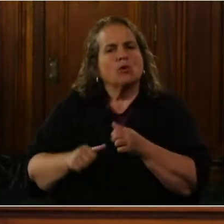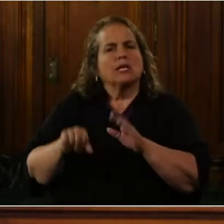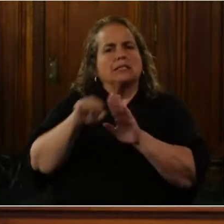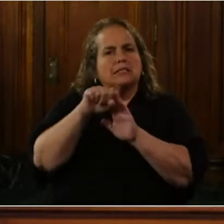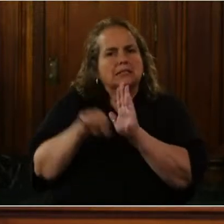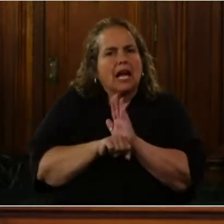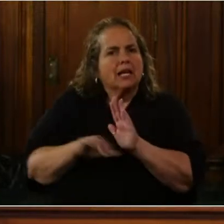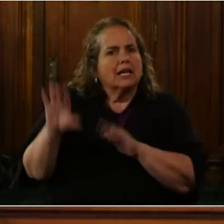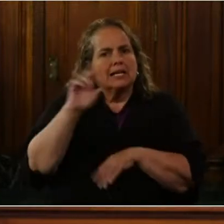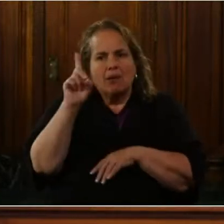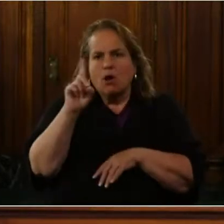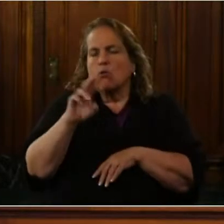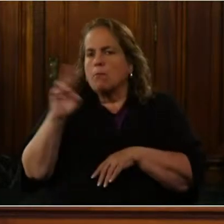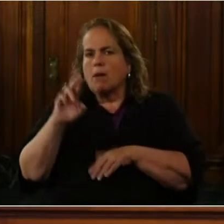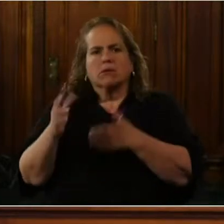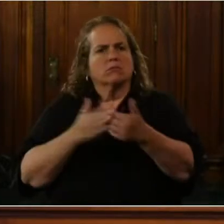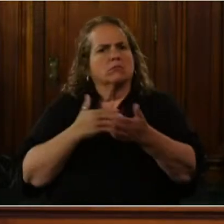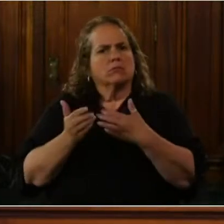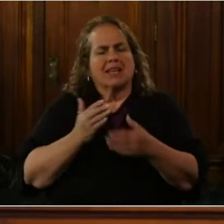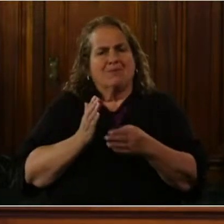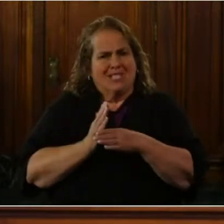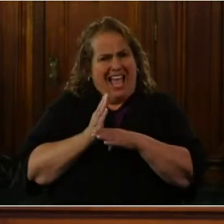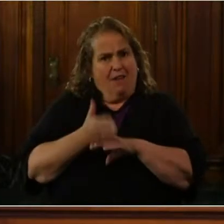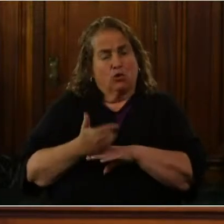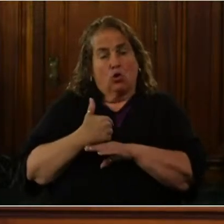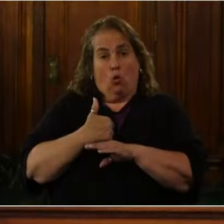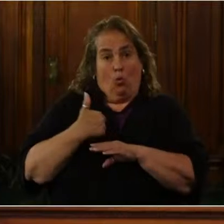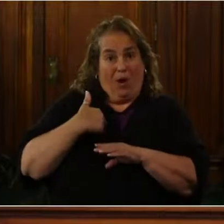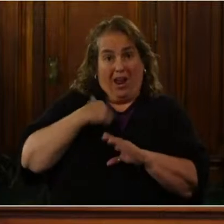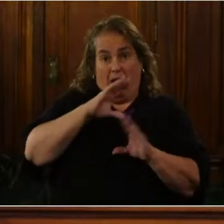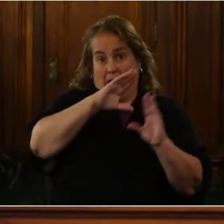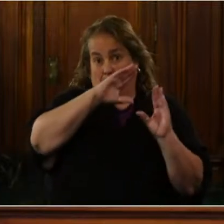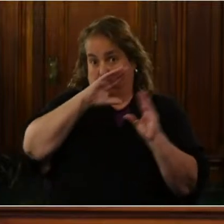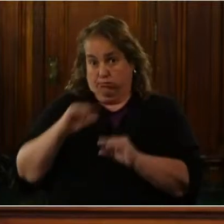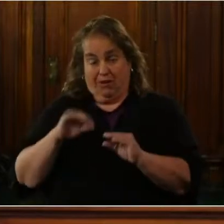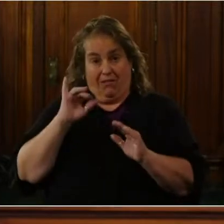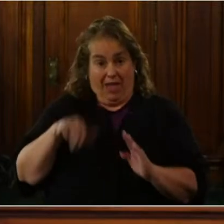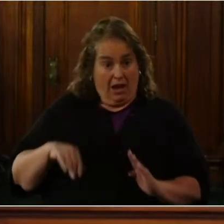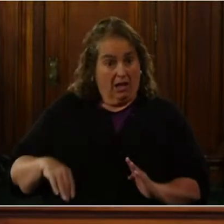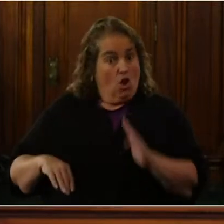we've blunted the curve and crushed the curve that politics comes back into it.